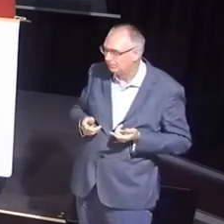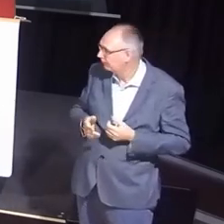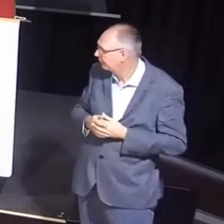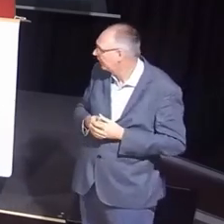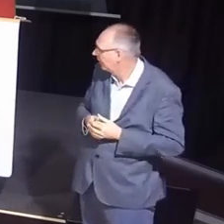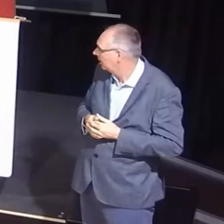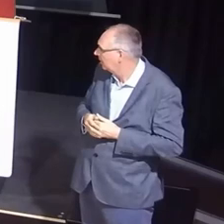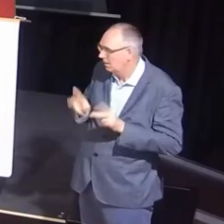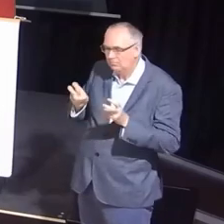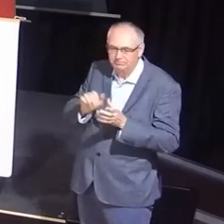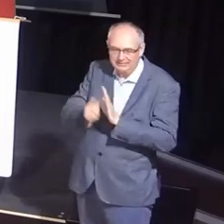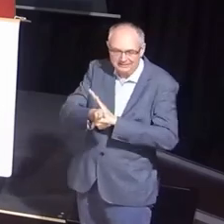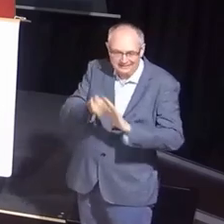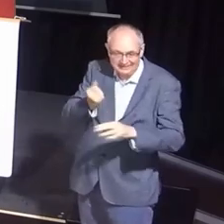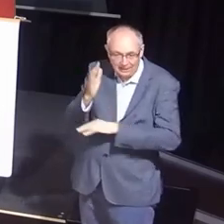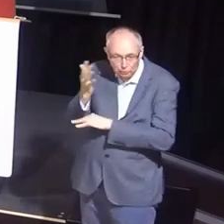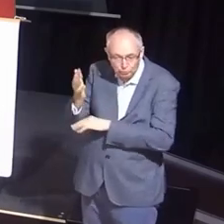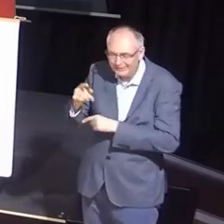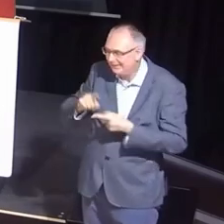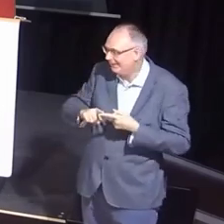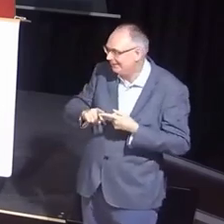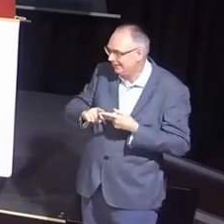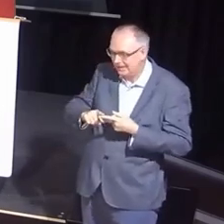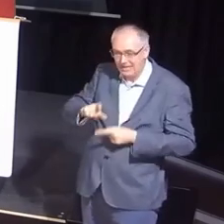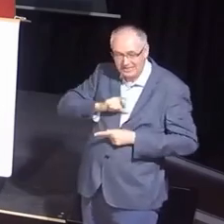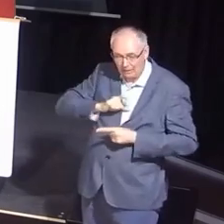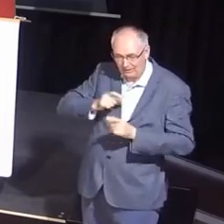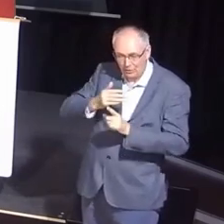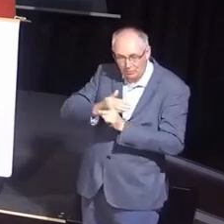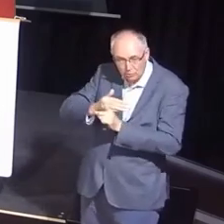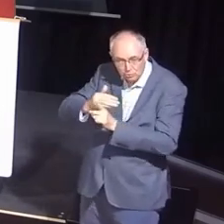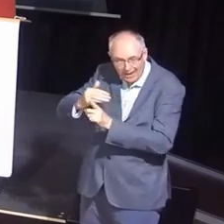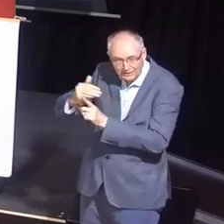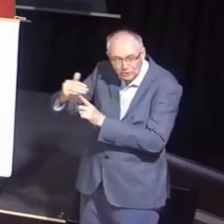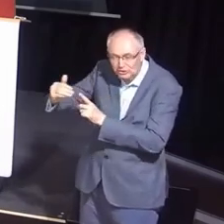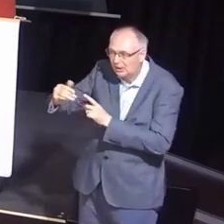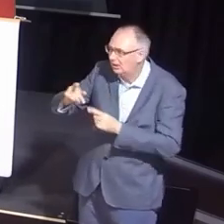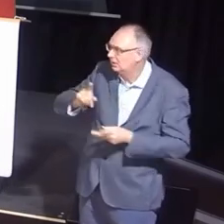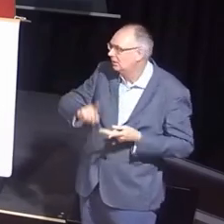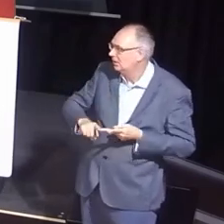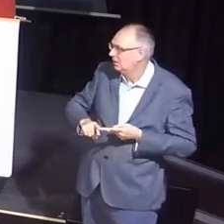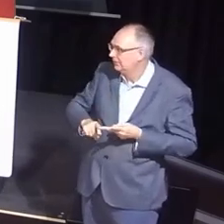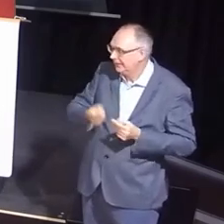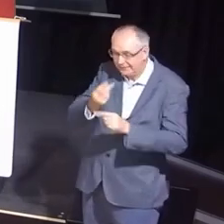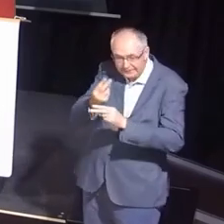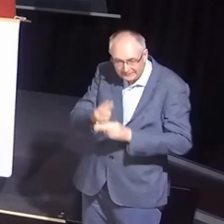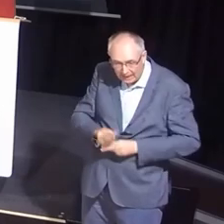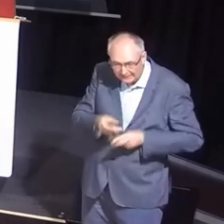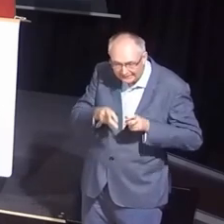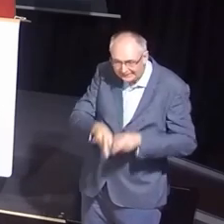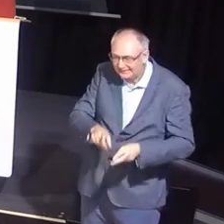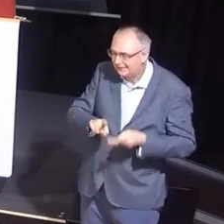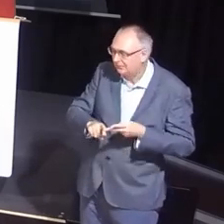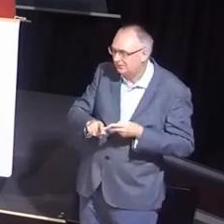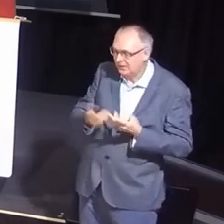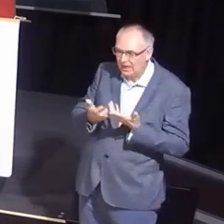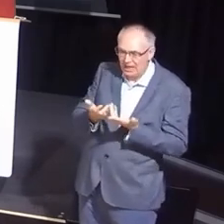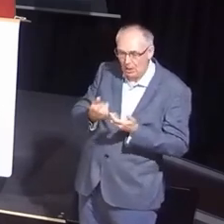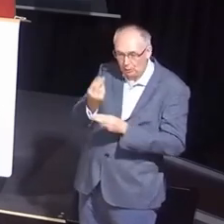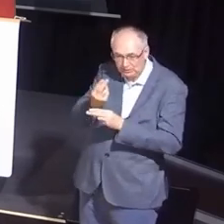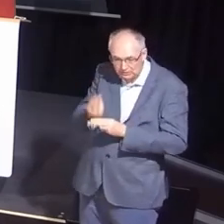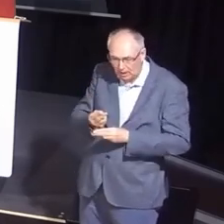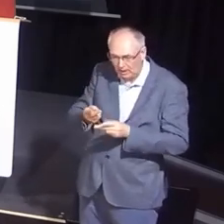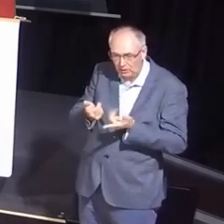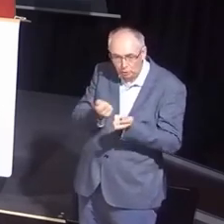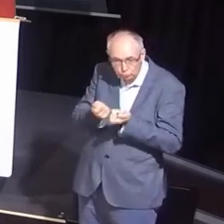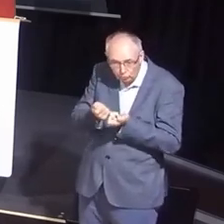like skill trees and character progression and the way mission design is done and the way these systems are introduced to the player, the way controls are designed.